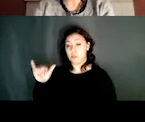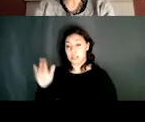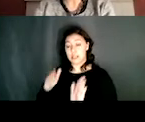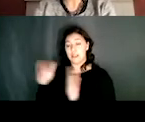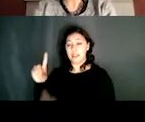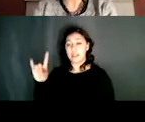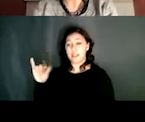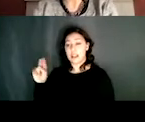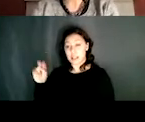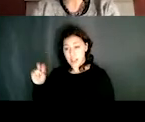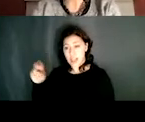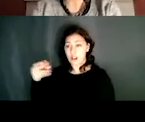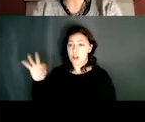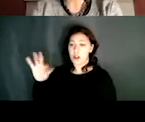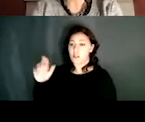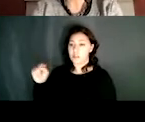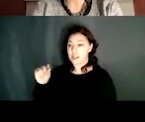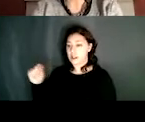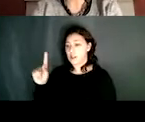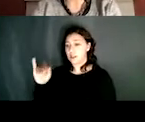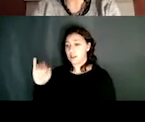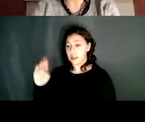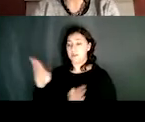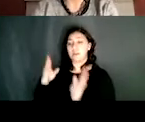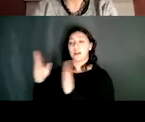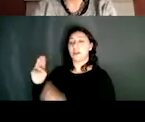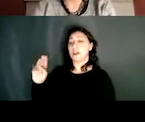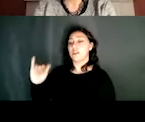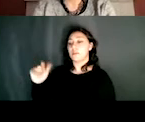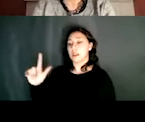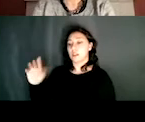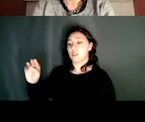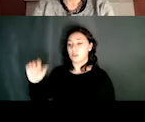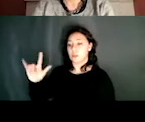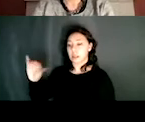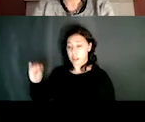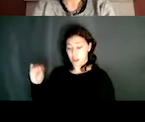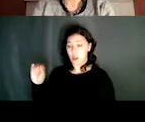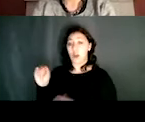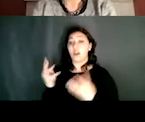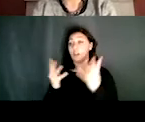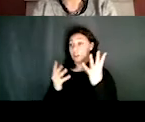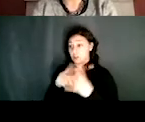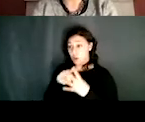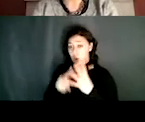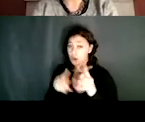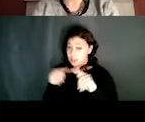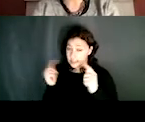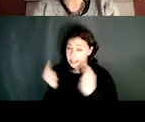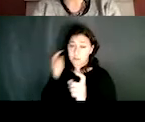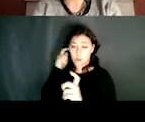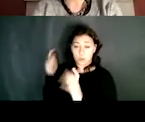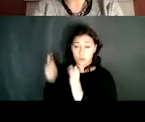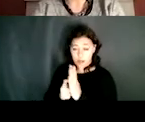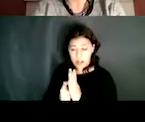the 2020 Advanced Clinical Translational Research Mentoring Team. They have facilitated workshops for clinical and